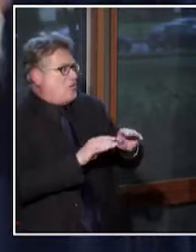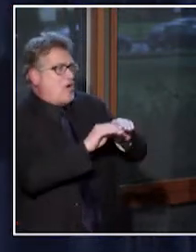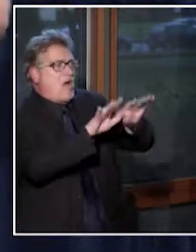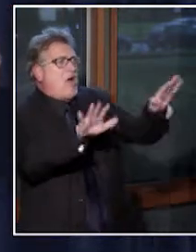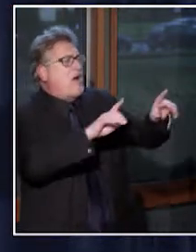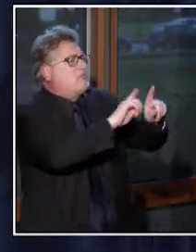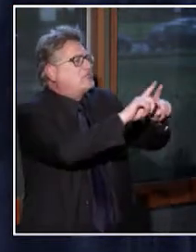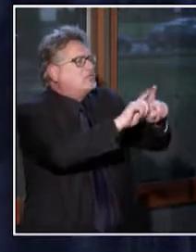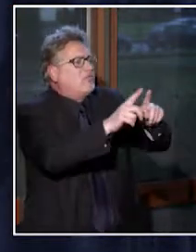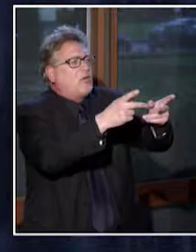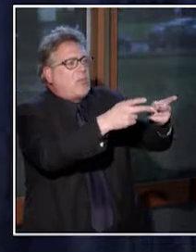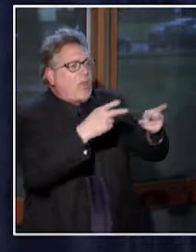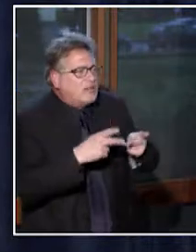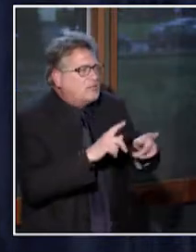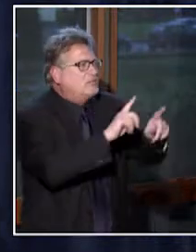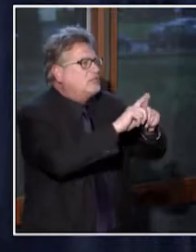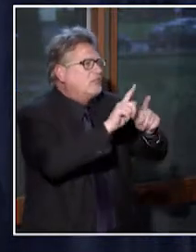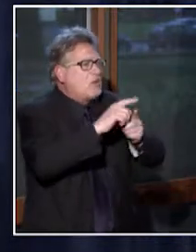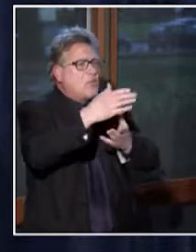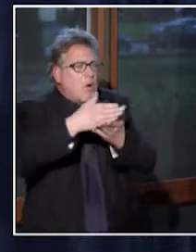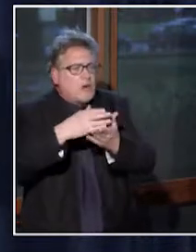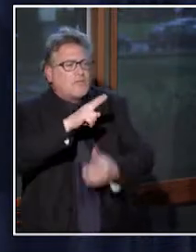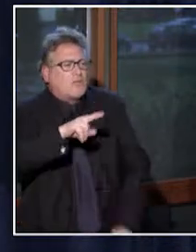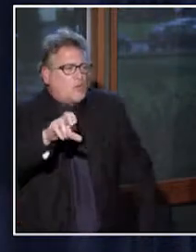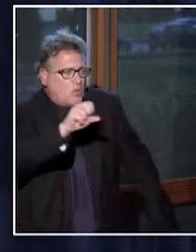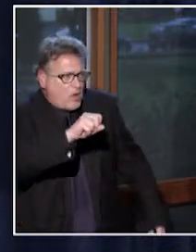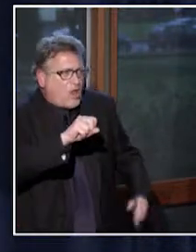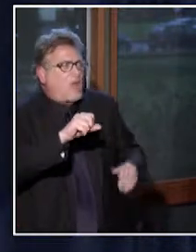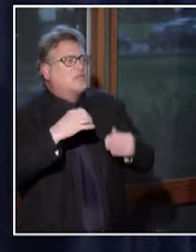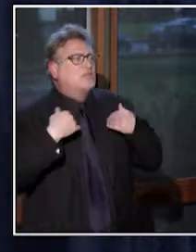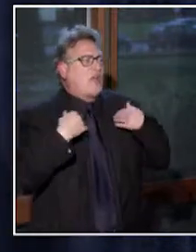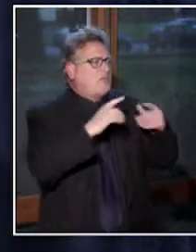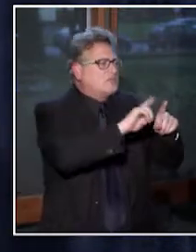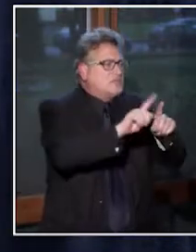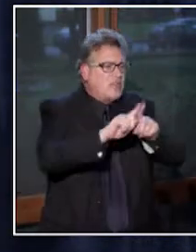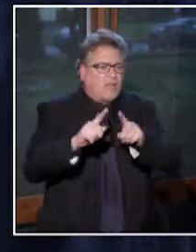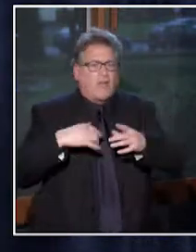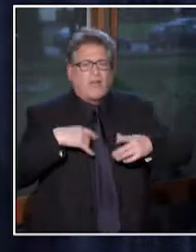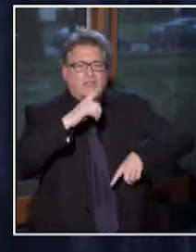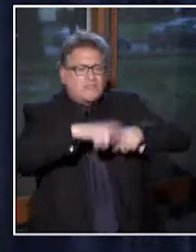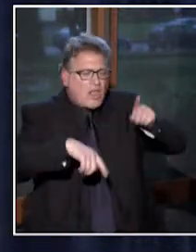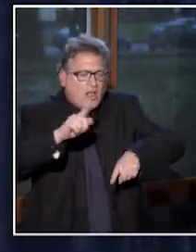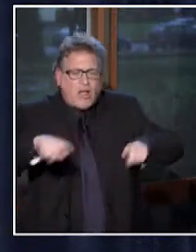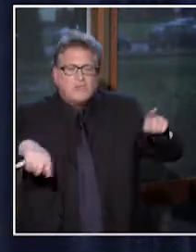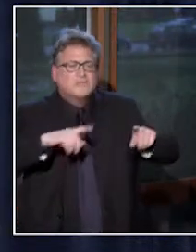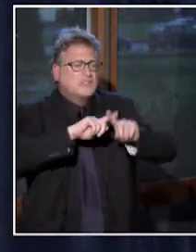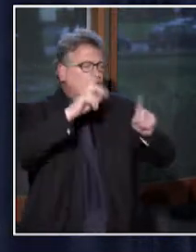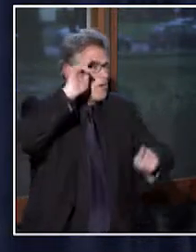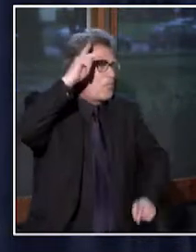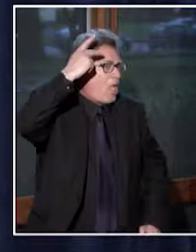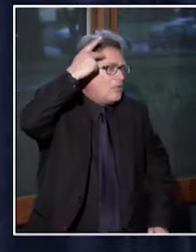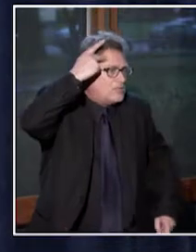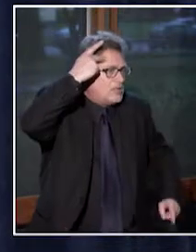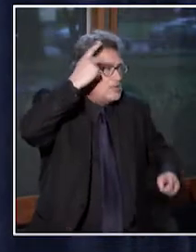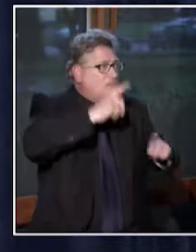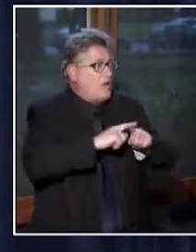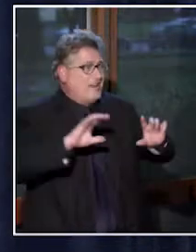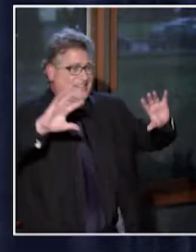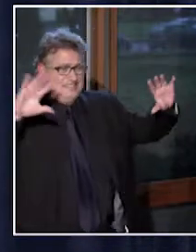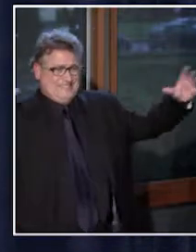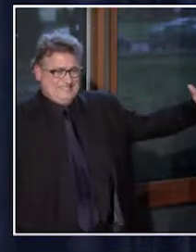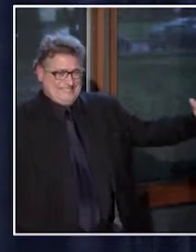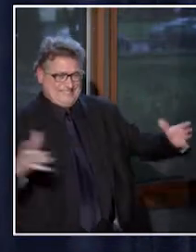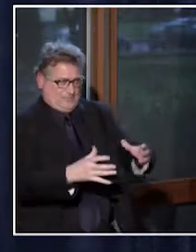from different walks of life, different parts of the country. We have different makeups, different politics. But collectively,